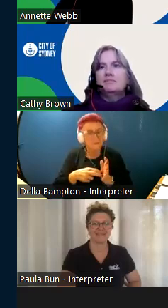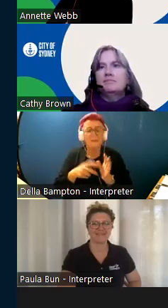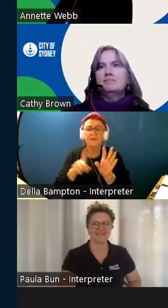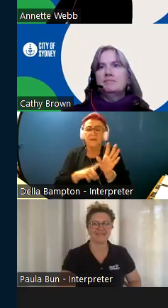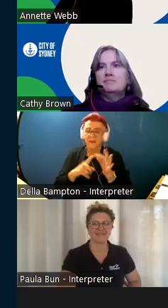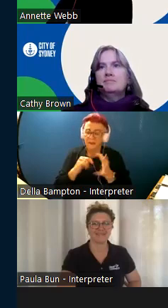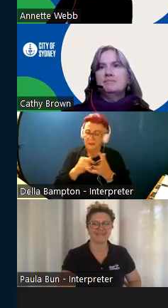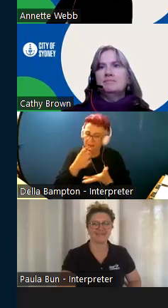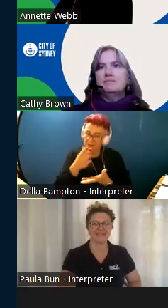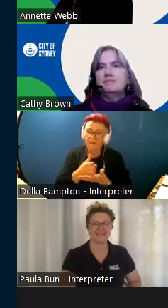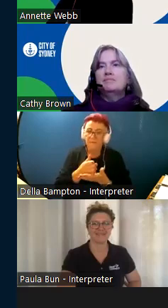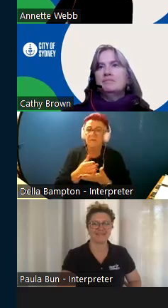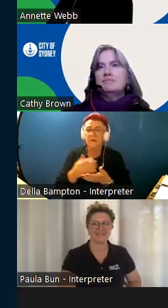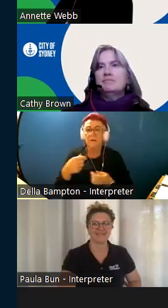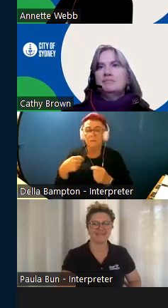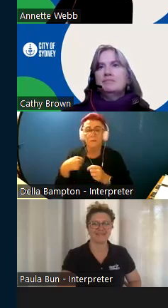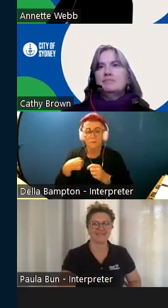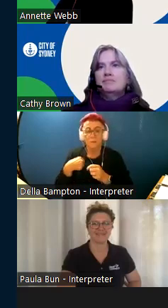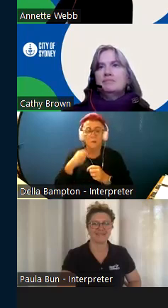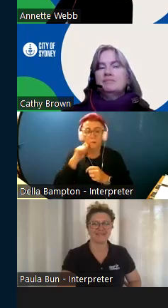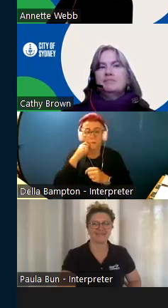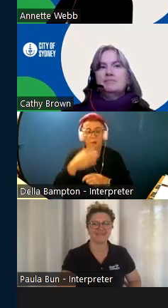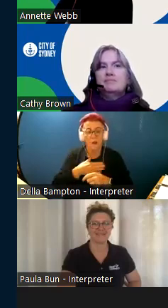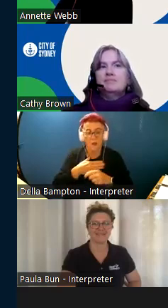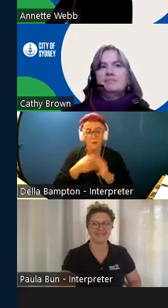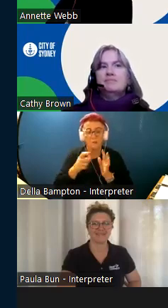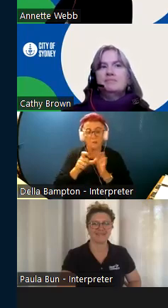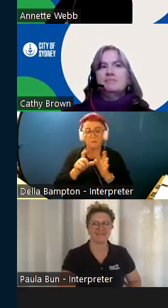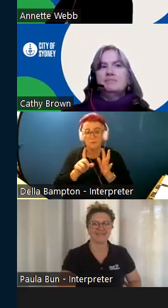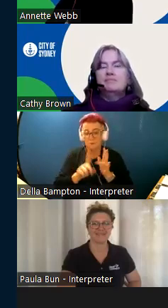That is definitely something we would like to do, because